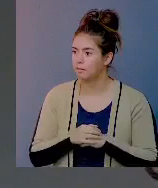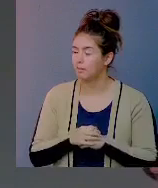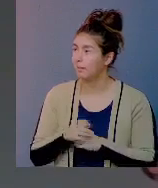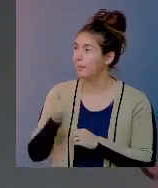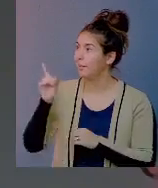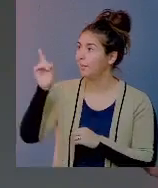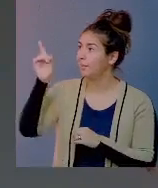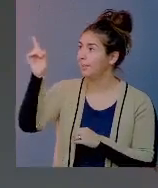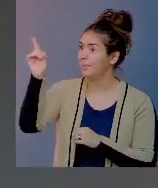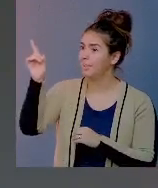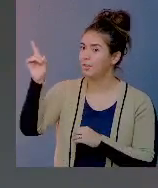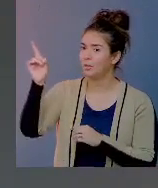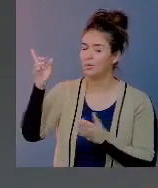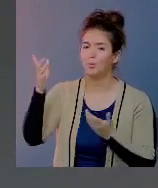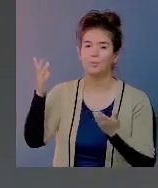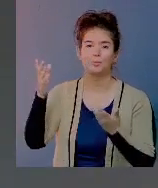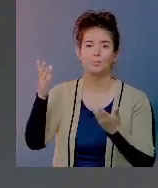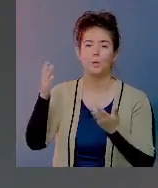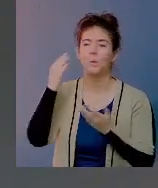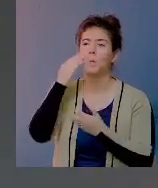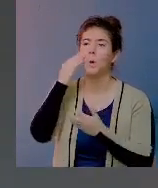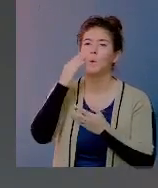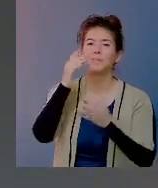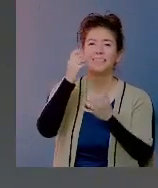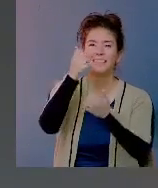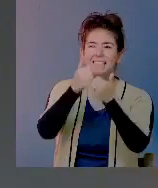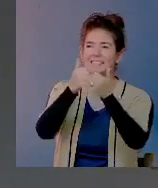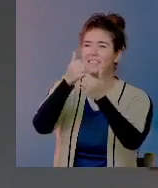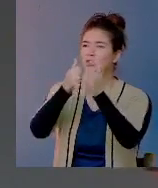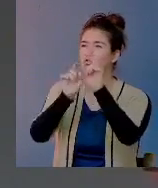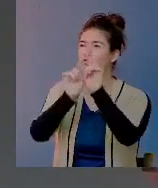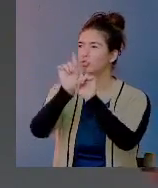one and calls them each by name.